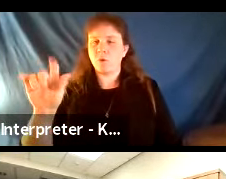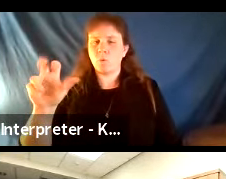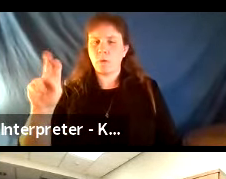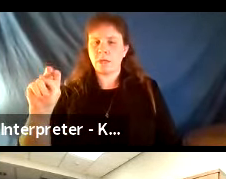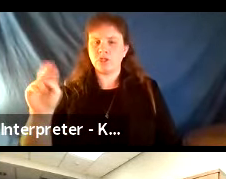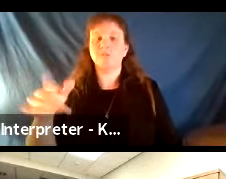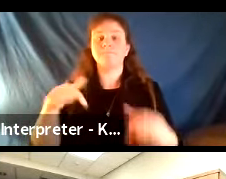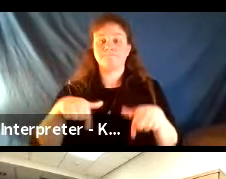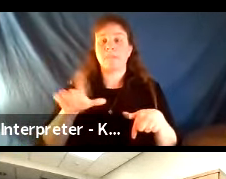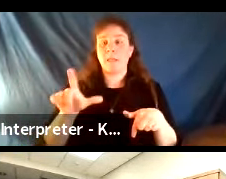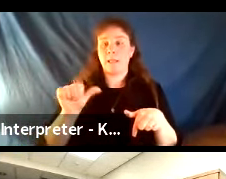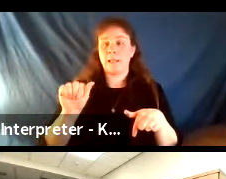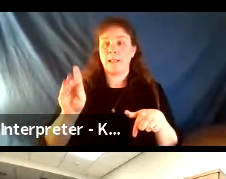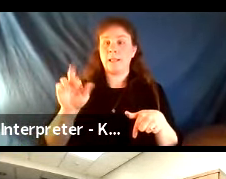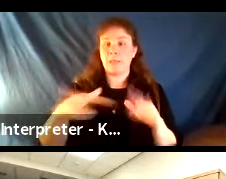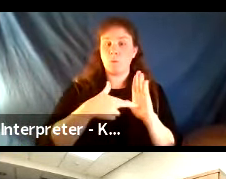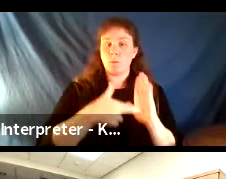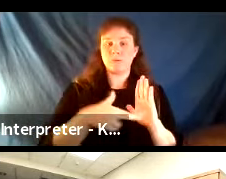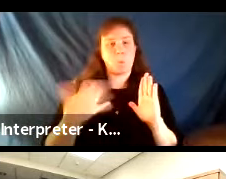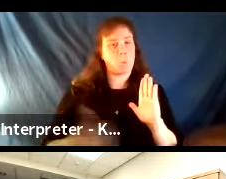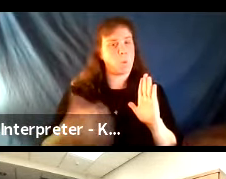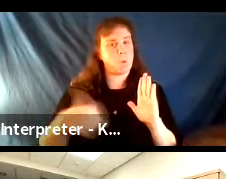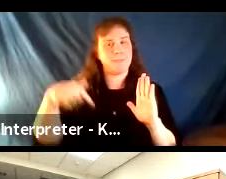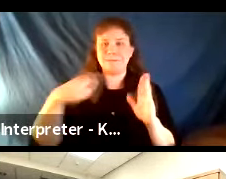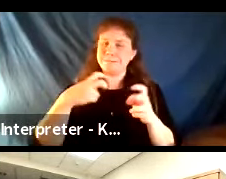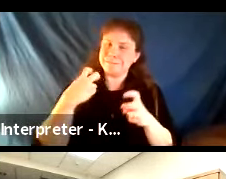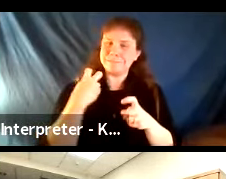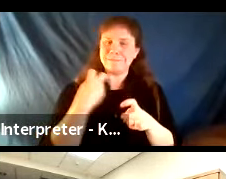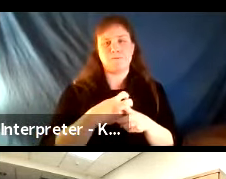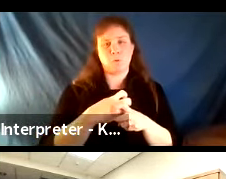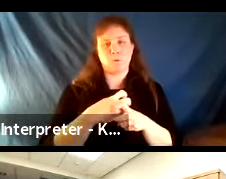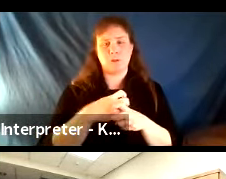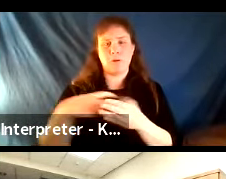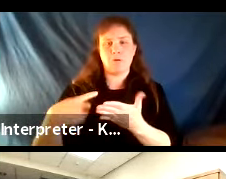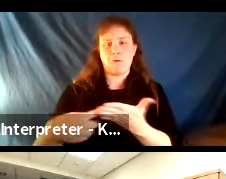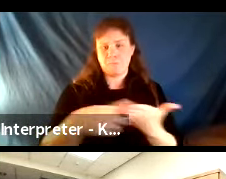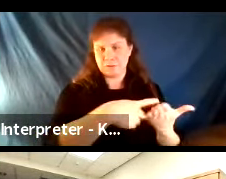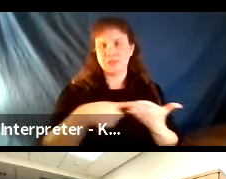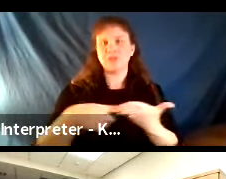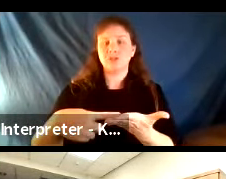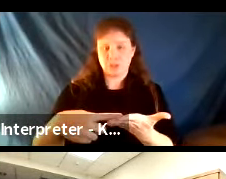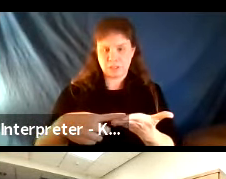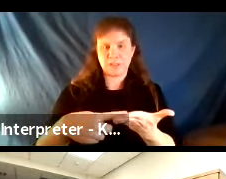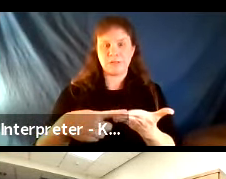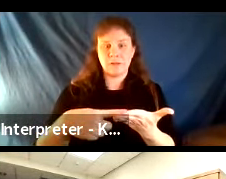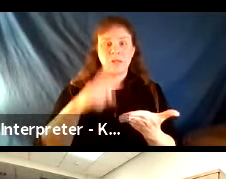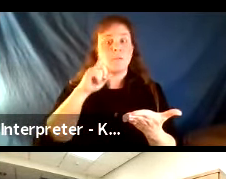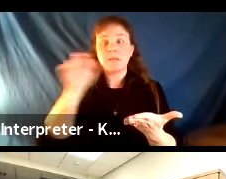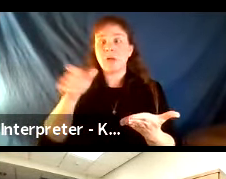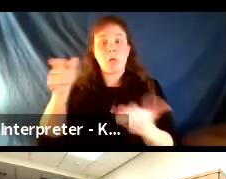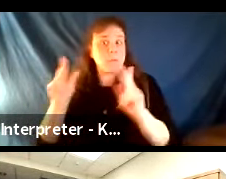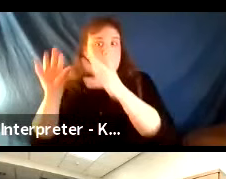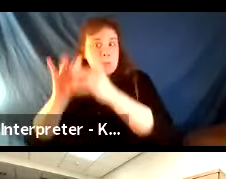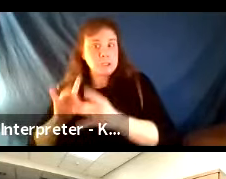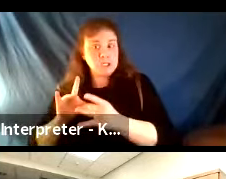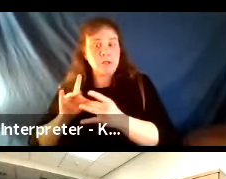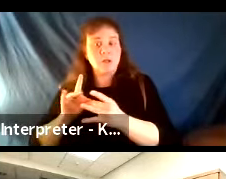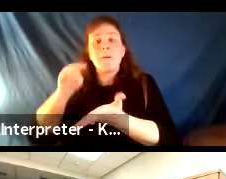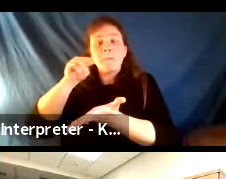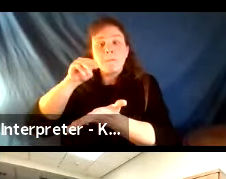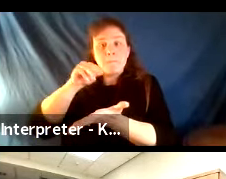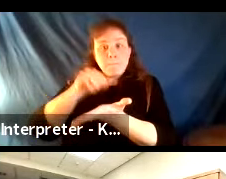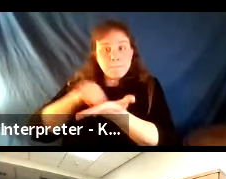this is an incredibly difficult conversation for us to have, given that, as others have mentioned, moving millions of people farther ahead in